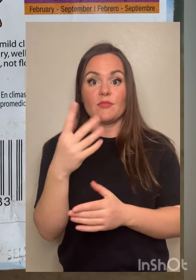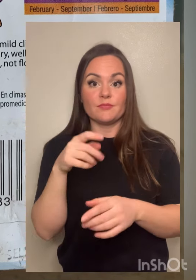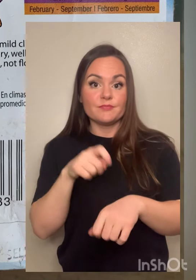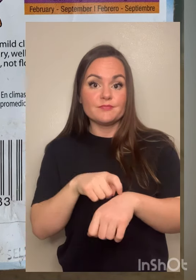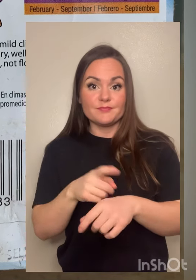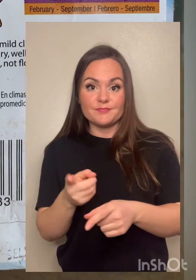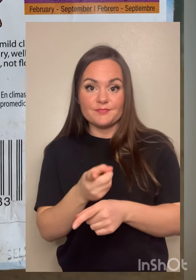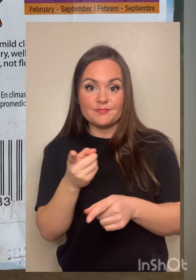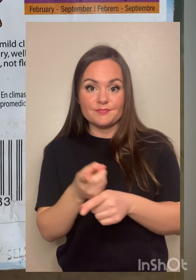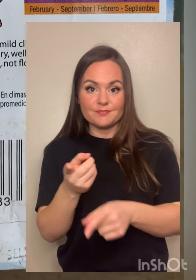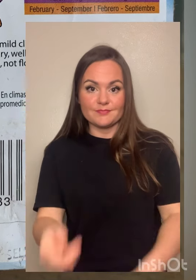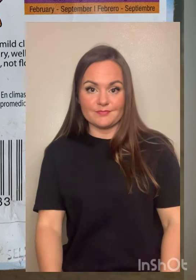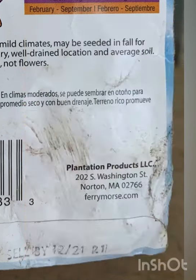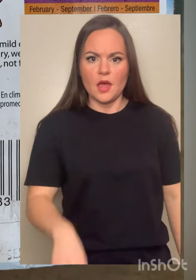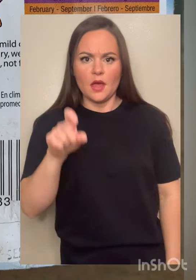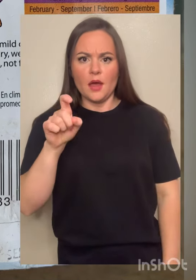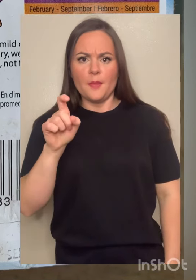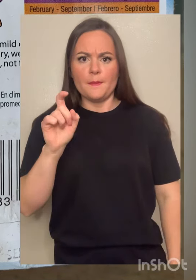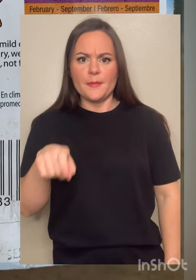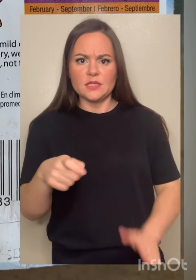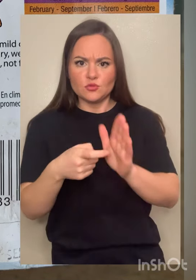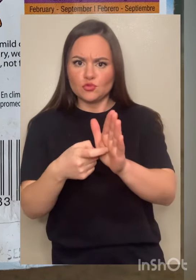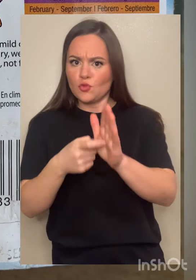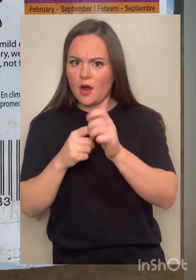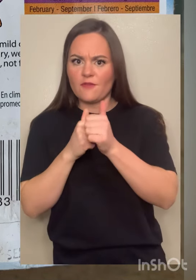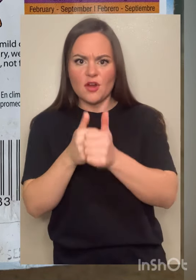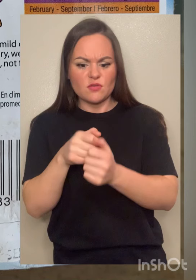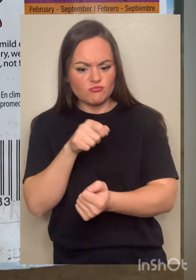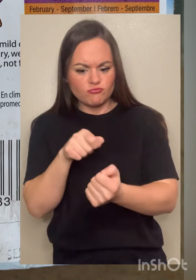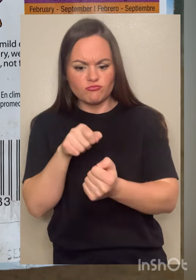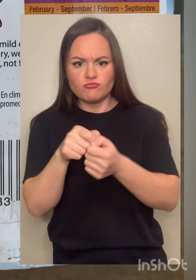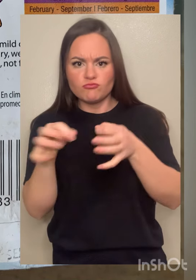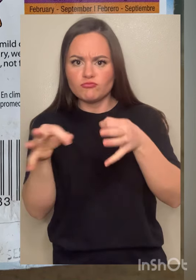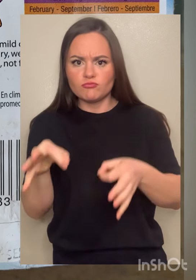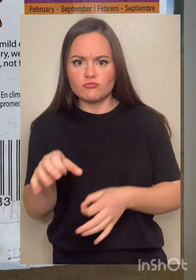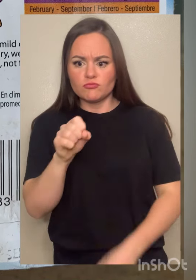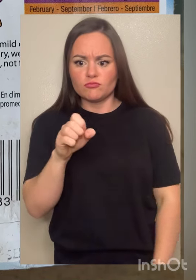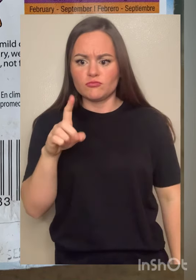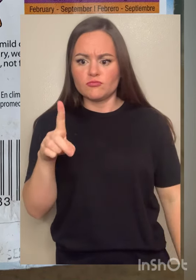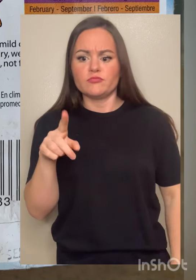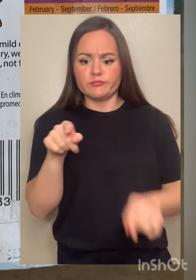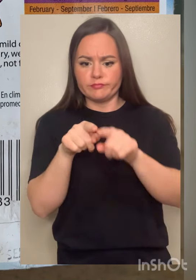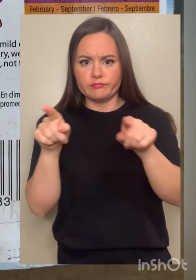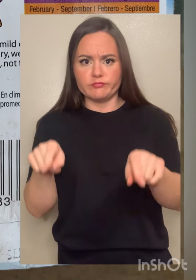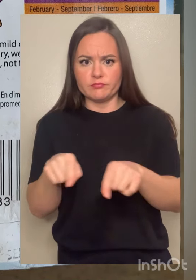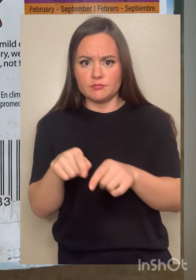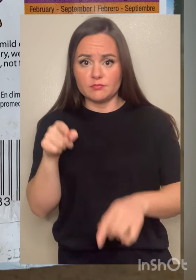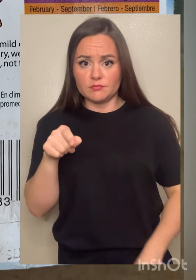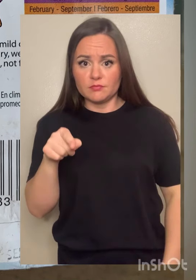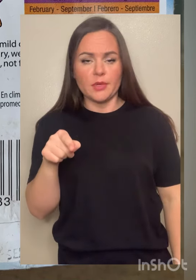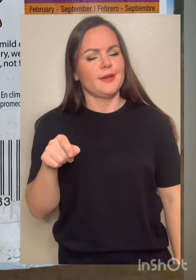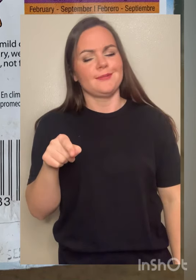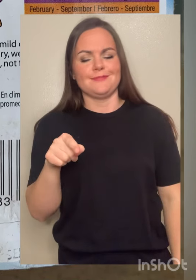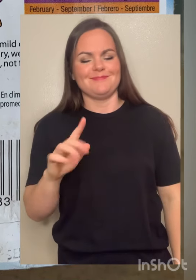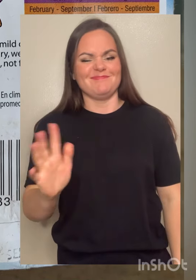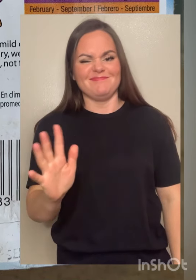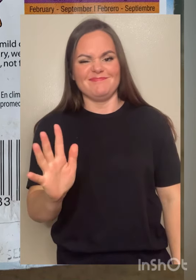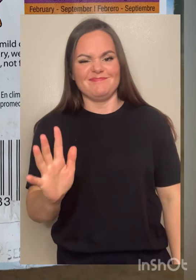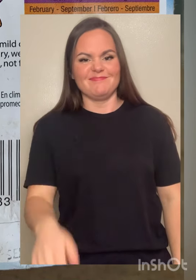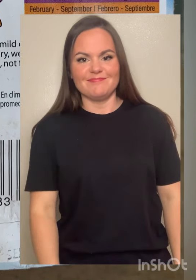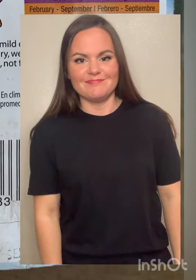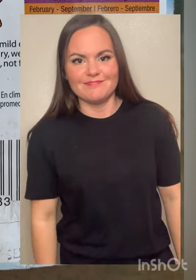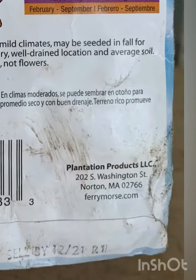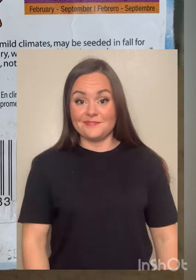totally limited by the instructions on a seed packet though. Against recommendations from the packet, I started